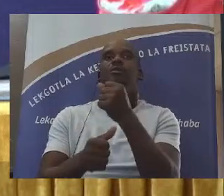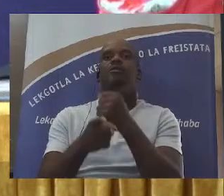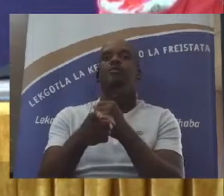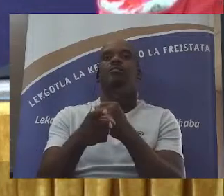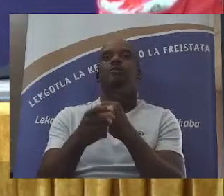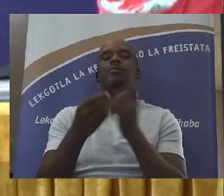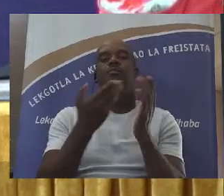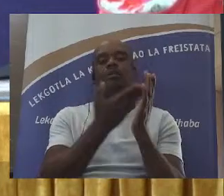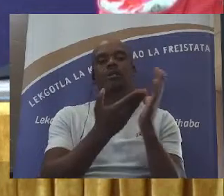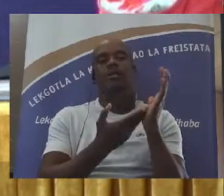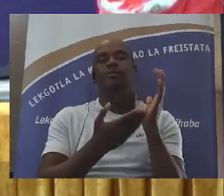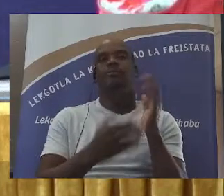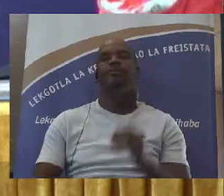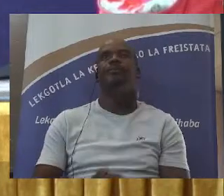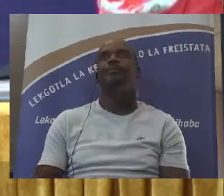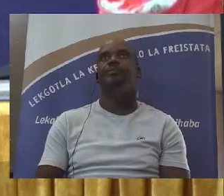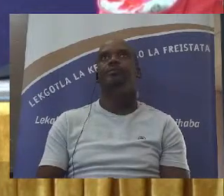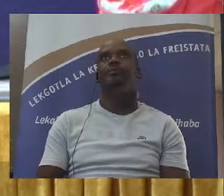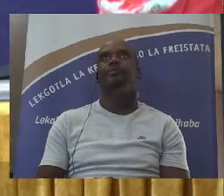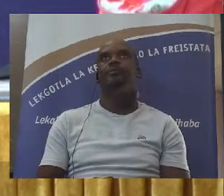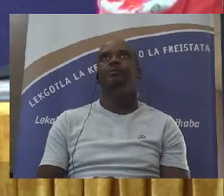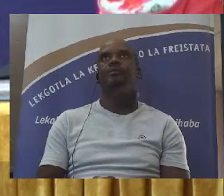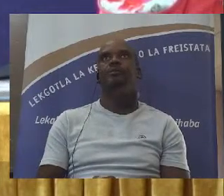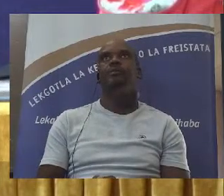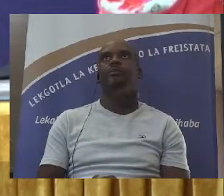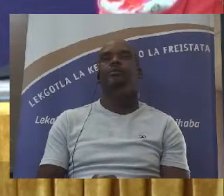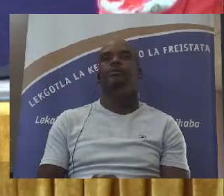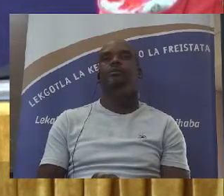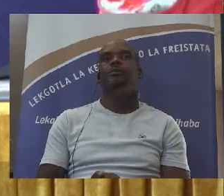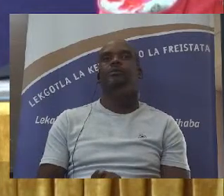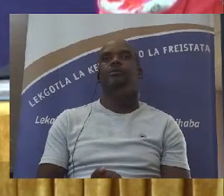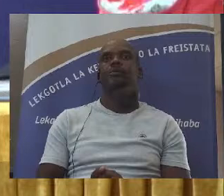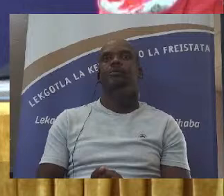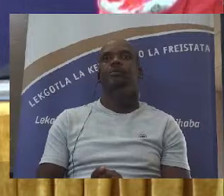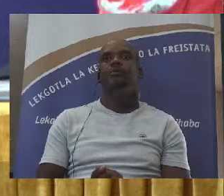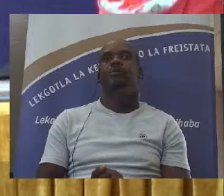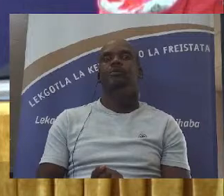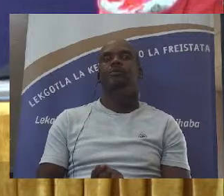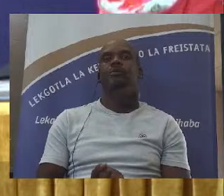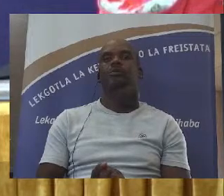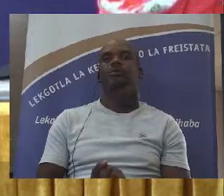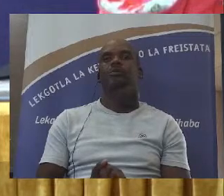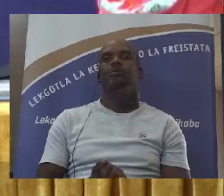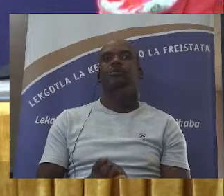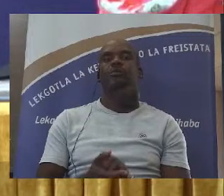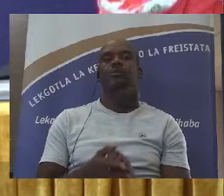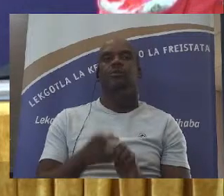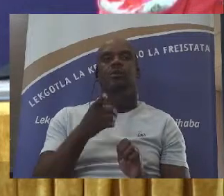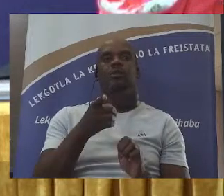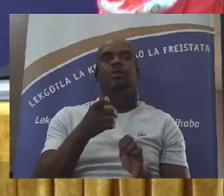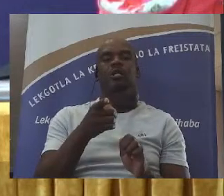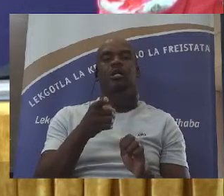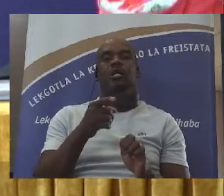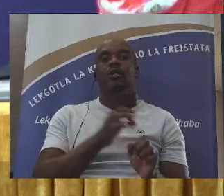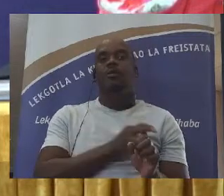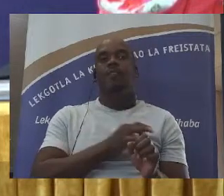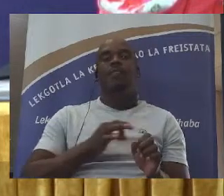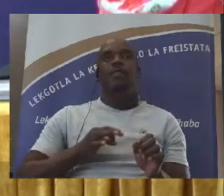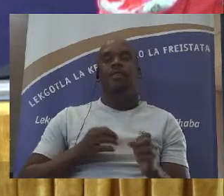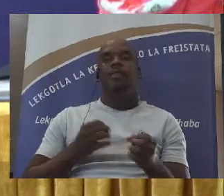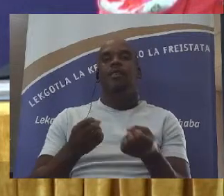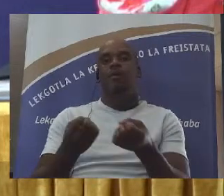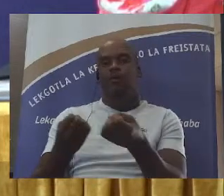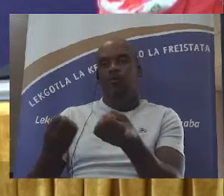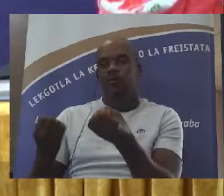act. The expropriation will be done in accordance with Section 25(2) and 3 of